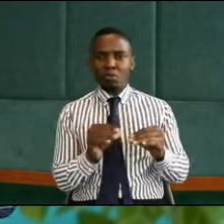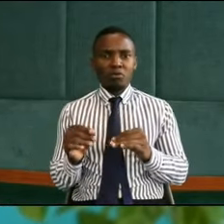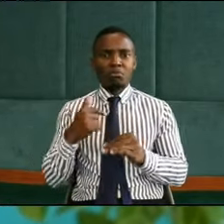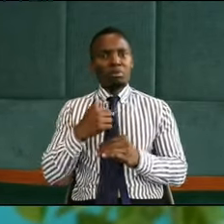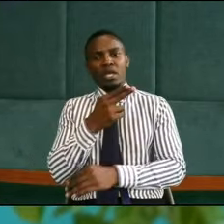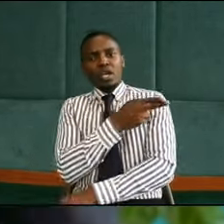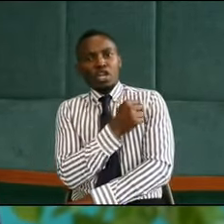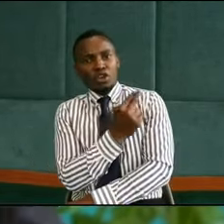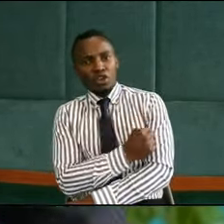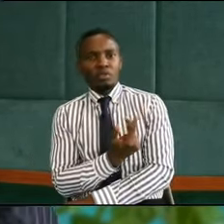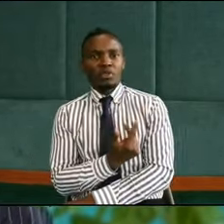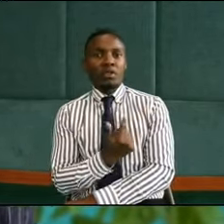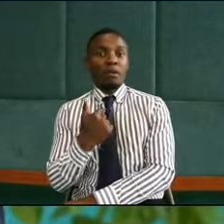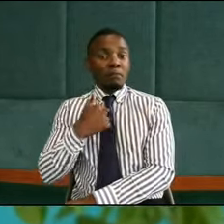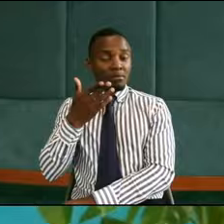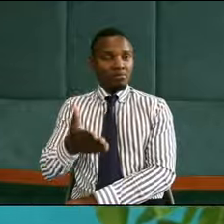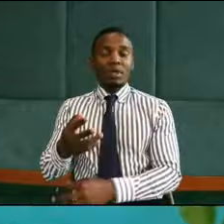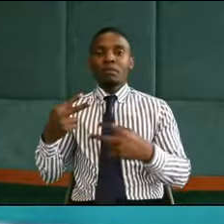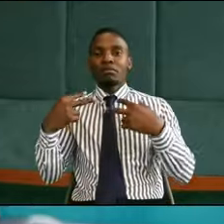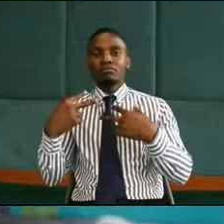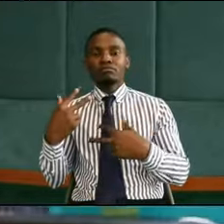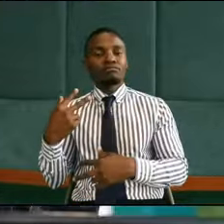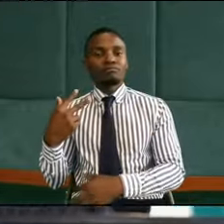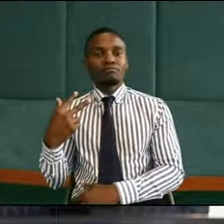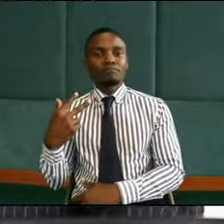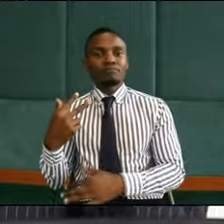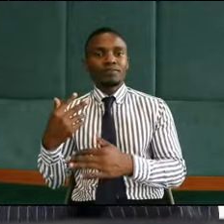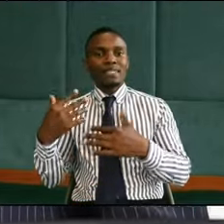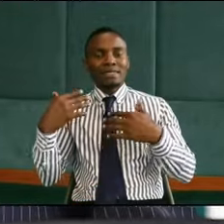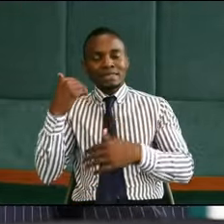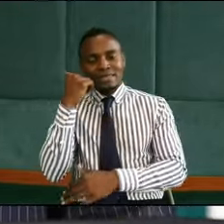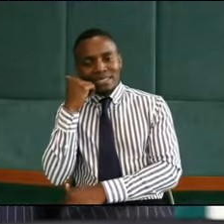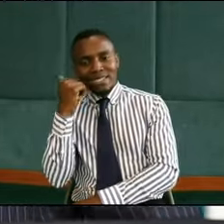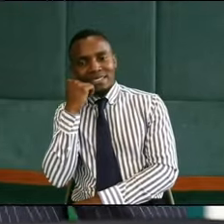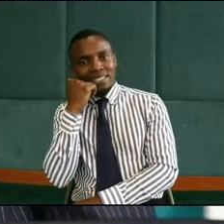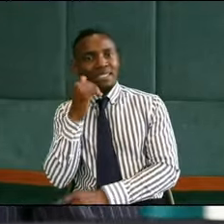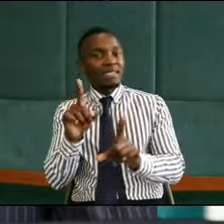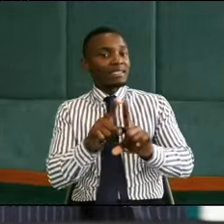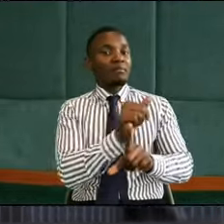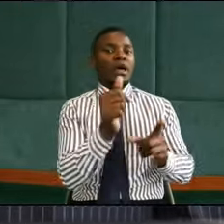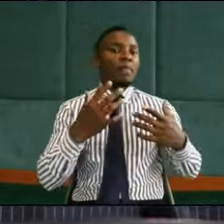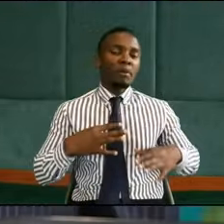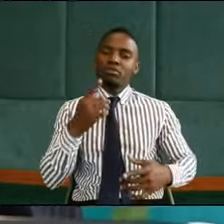Everybody had written me out. He's gone. And those who cried, they cried. He's gone.